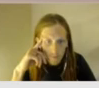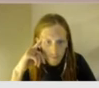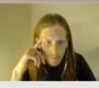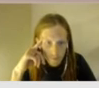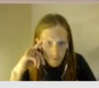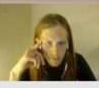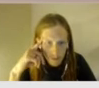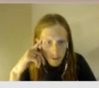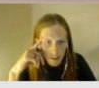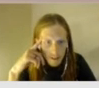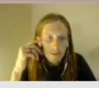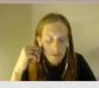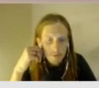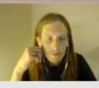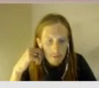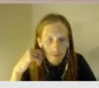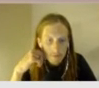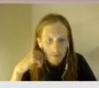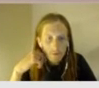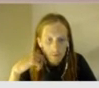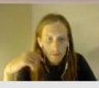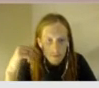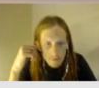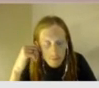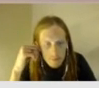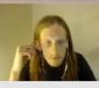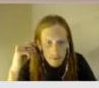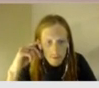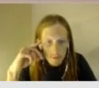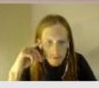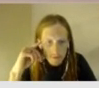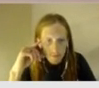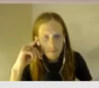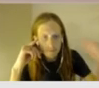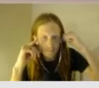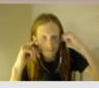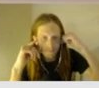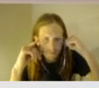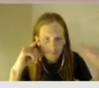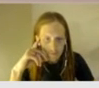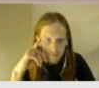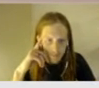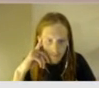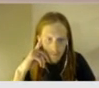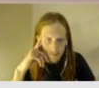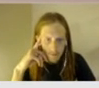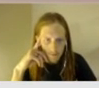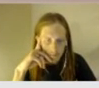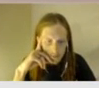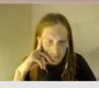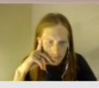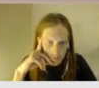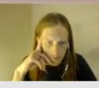10, which is kind of like the mid-range, but it's got, I think, 10 different ink cartridges, maybe 8. Printing pictures